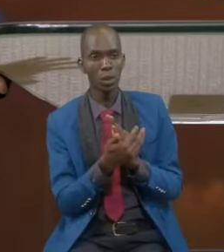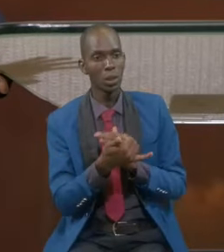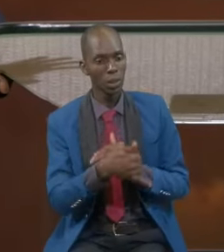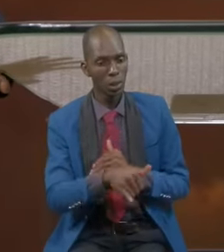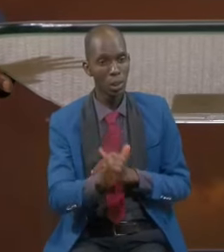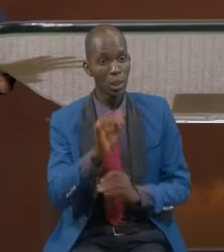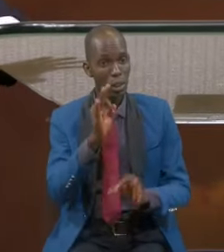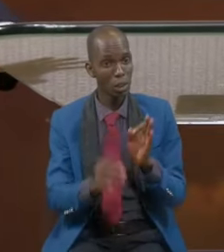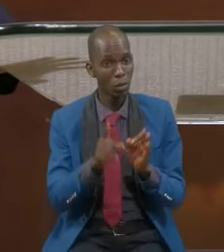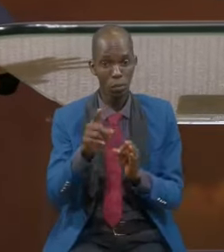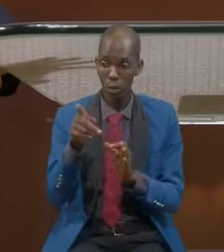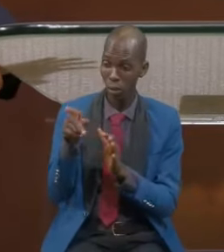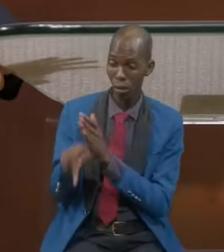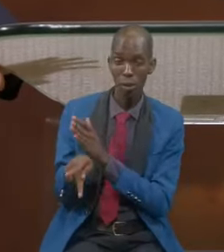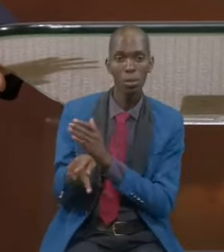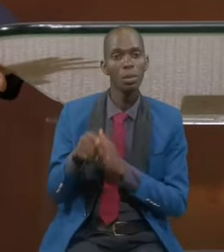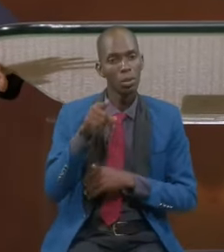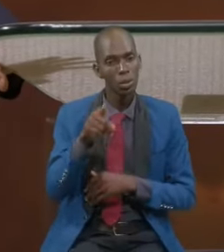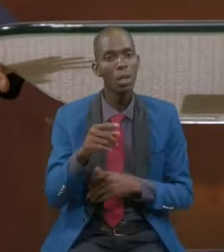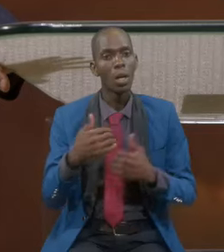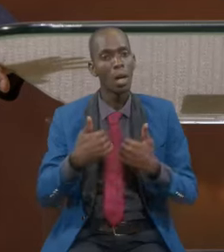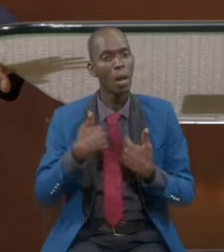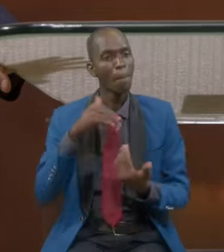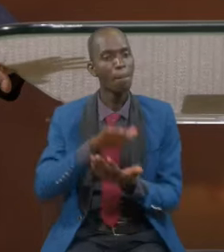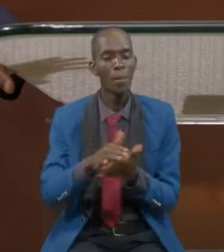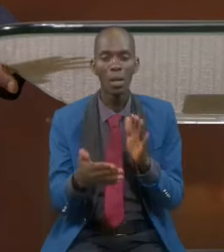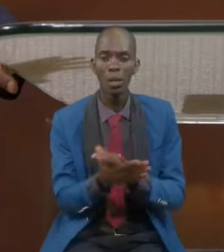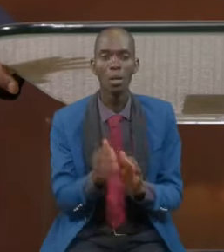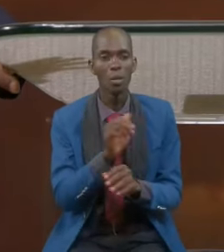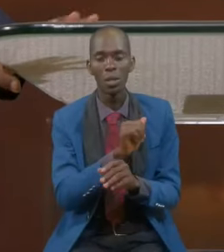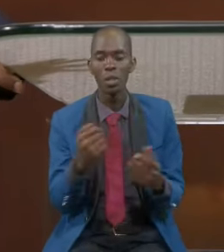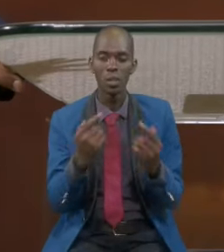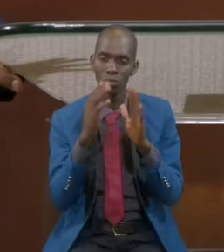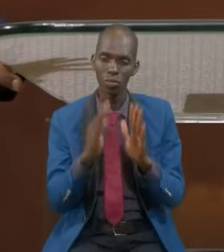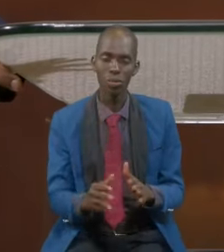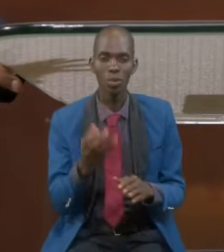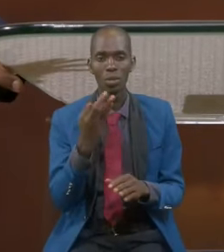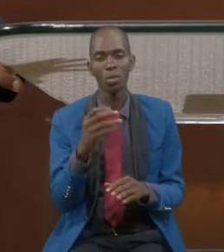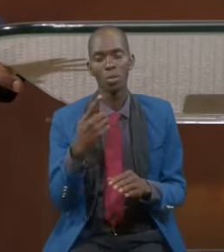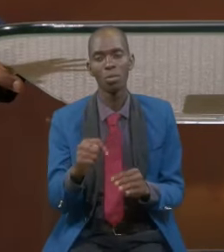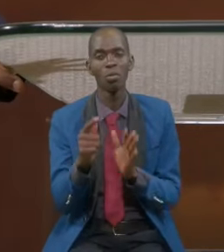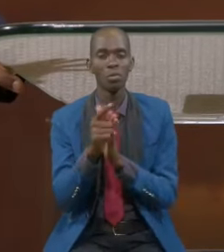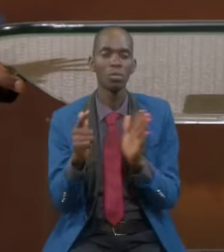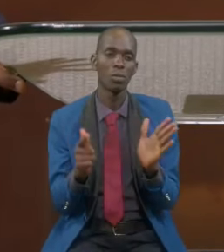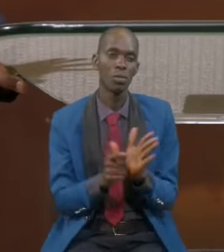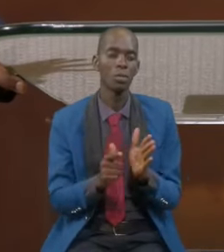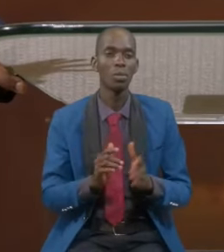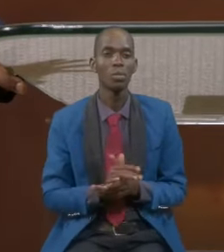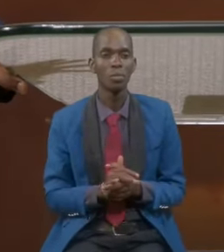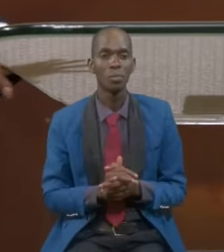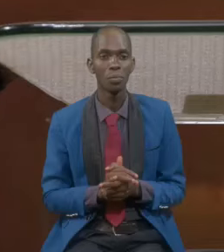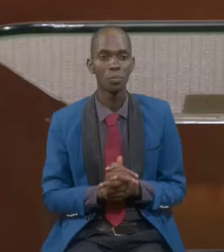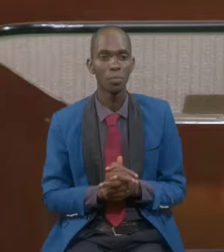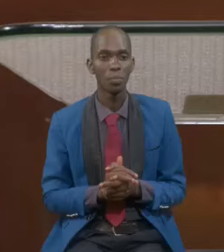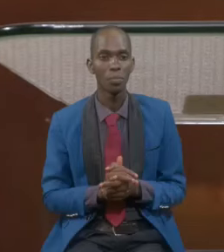if thou kill, thou art become a transgressor of